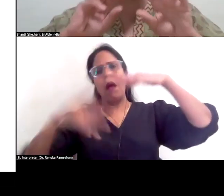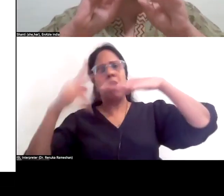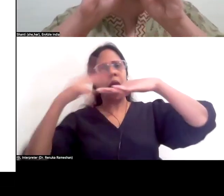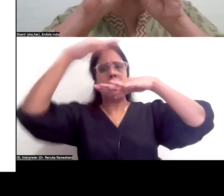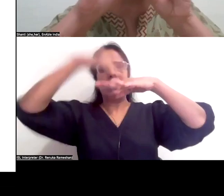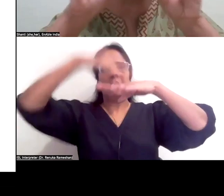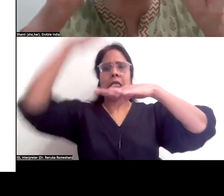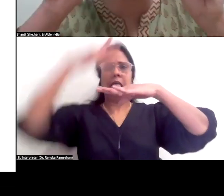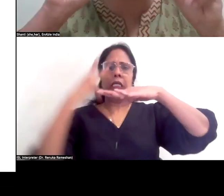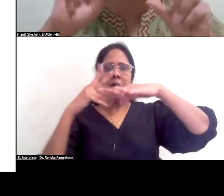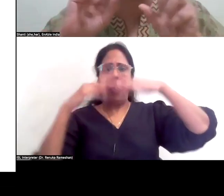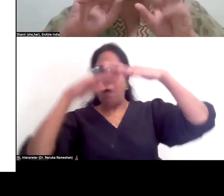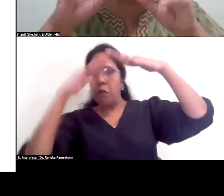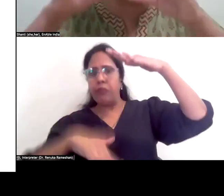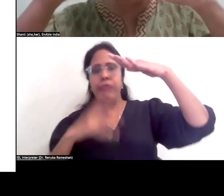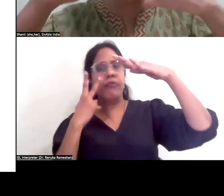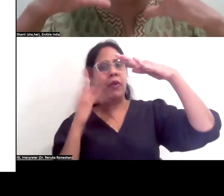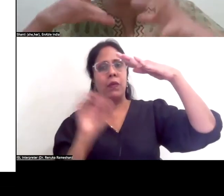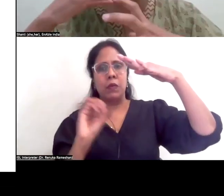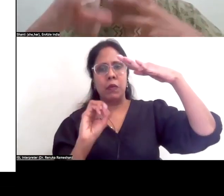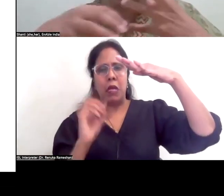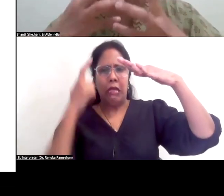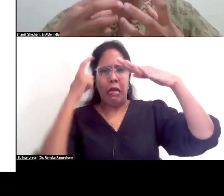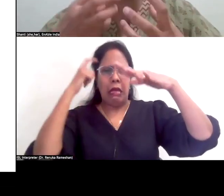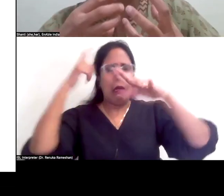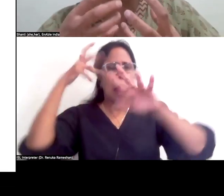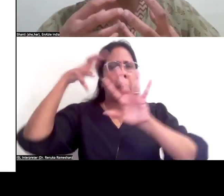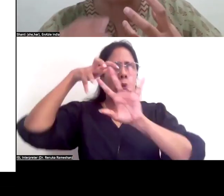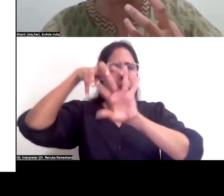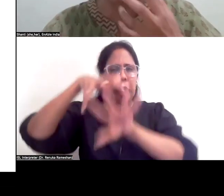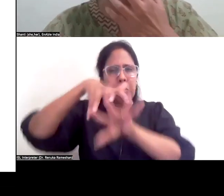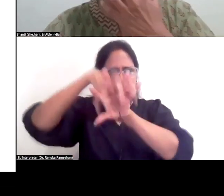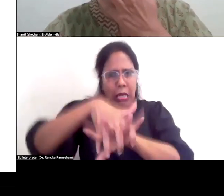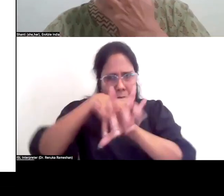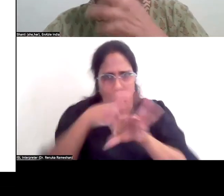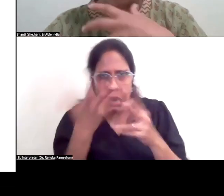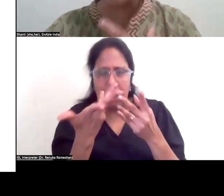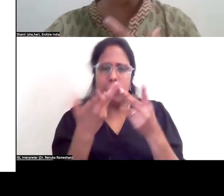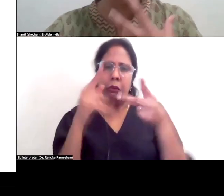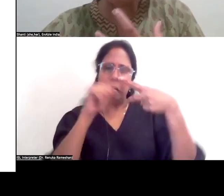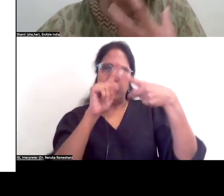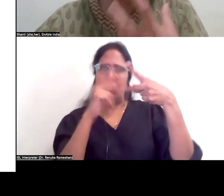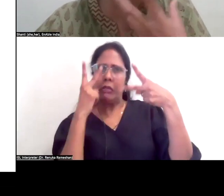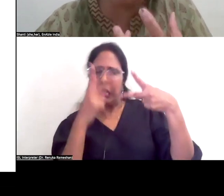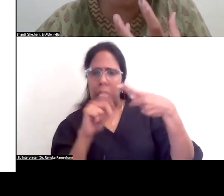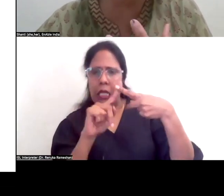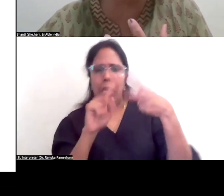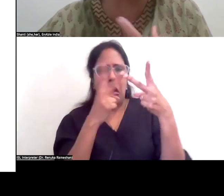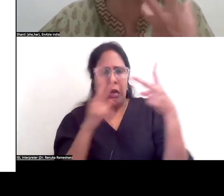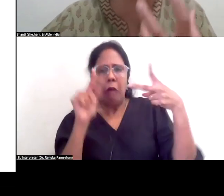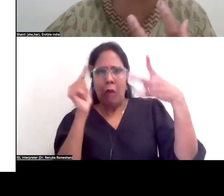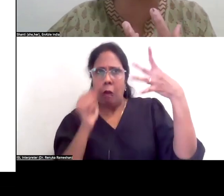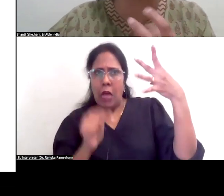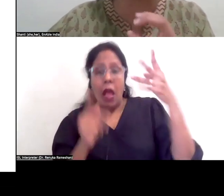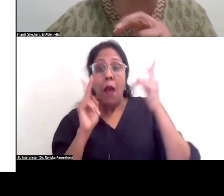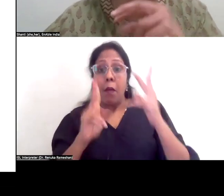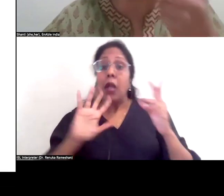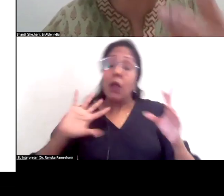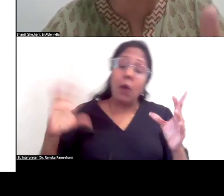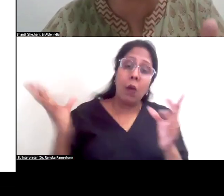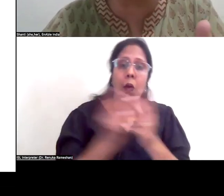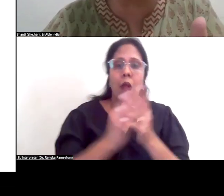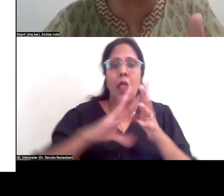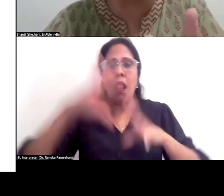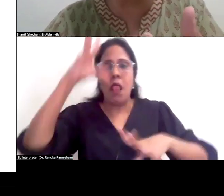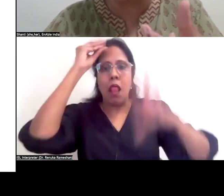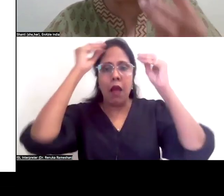seeing some mental model. Maybe you're seeing some structure, whatever it is. And mostly it'll be a mental model, right? And we need to learn together how to solve it. You will